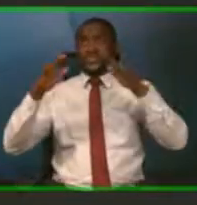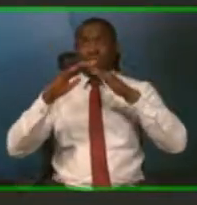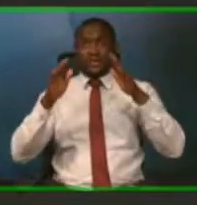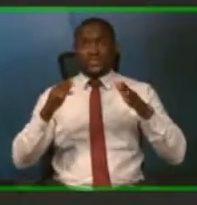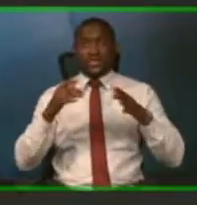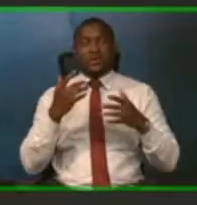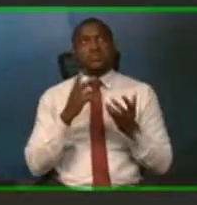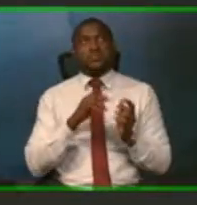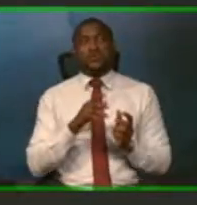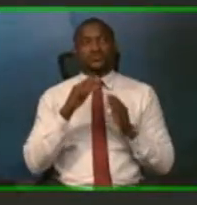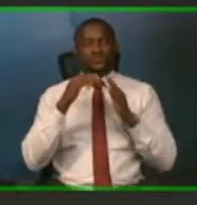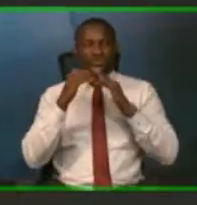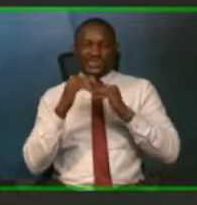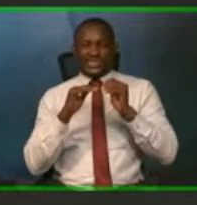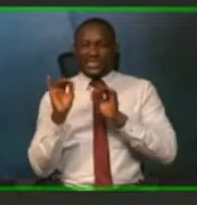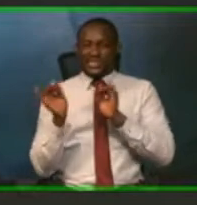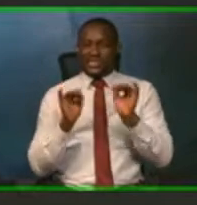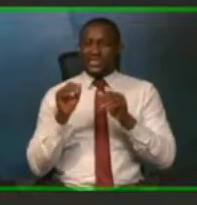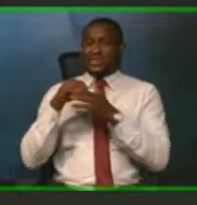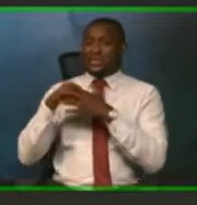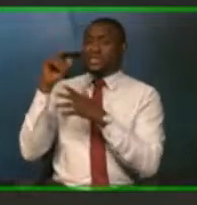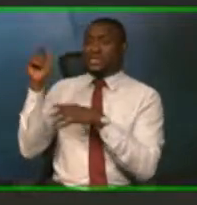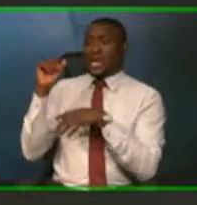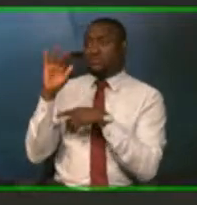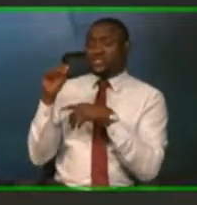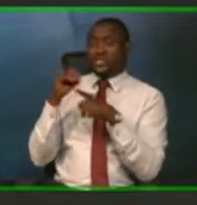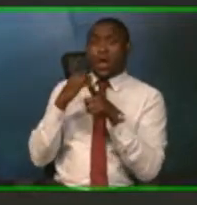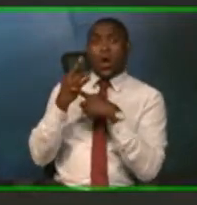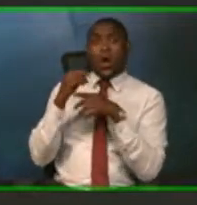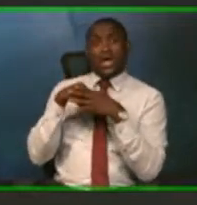or in Abuja or